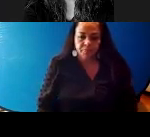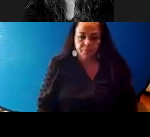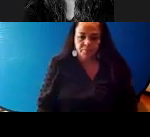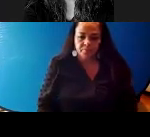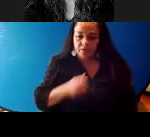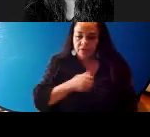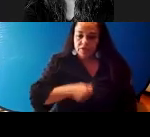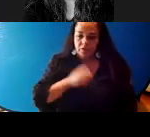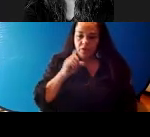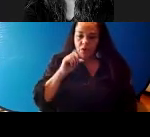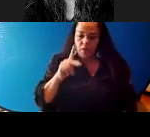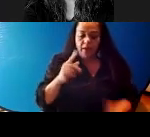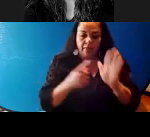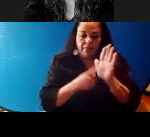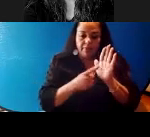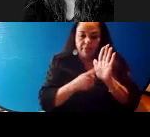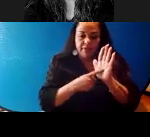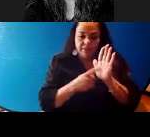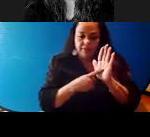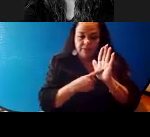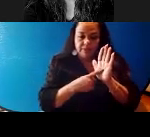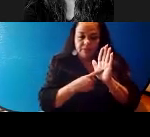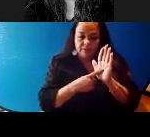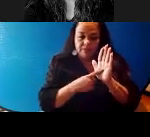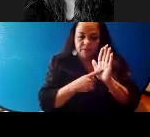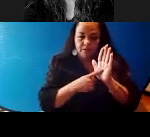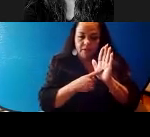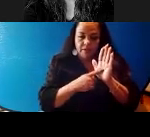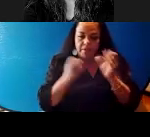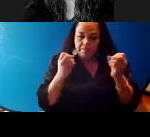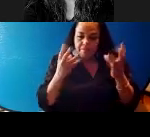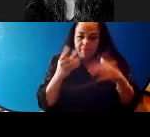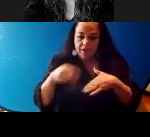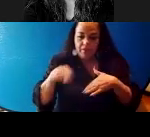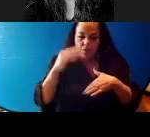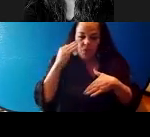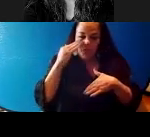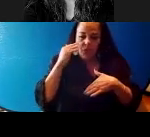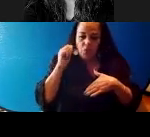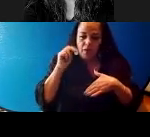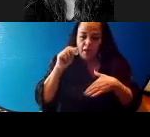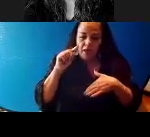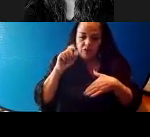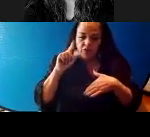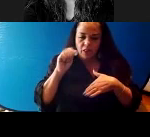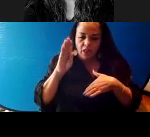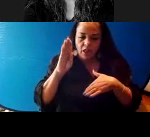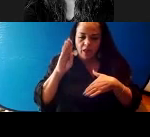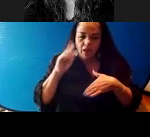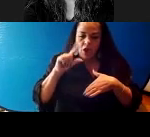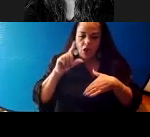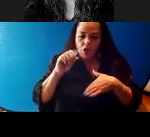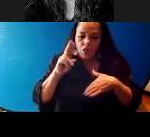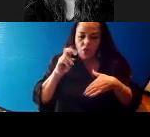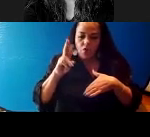Sorry. Okay. And so this is our, for folks, I'm sure many of you are familiar with Angela Glover Blackwell,